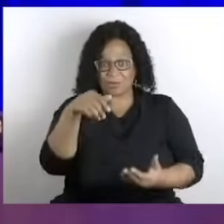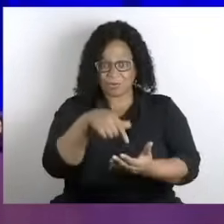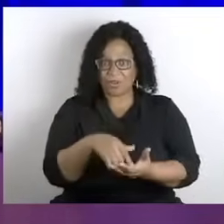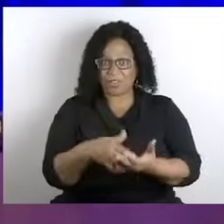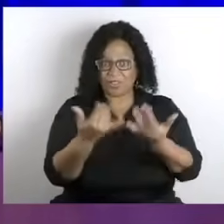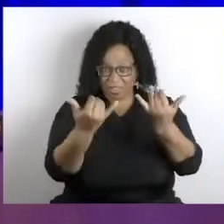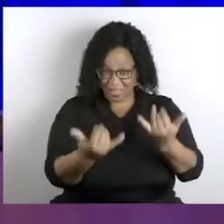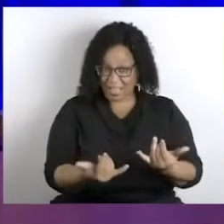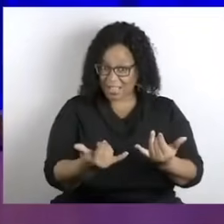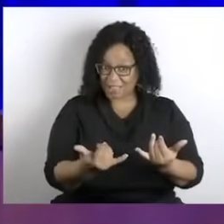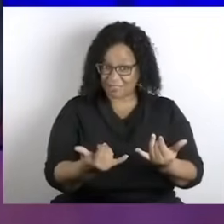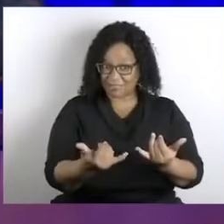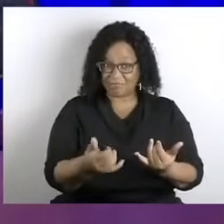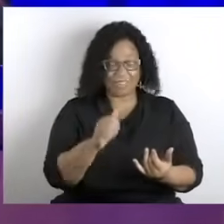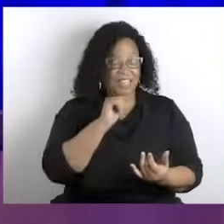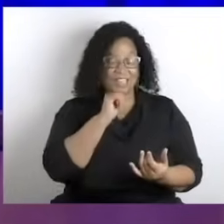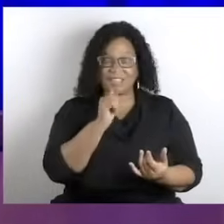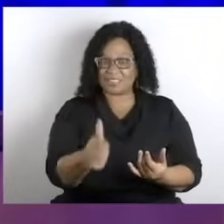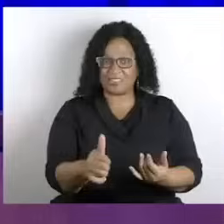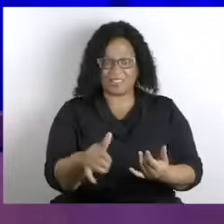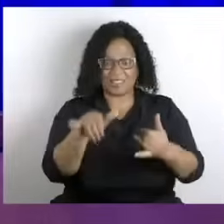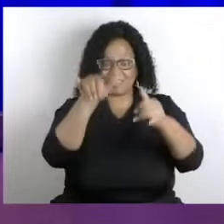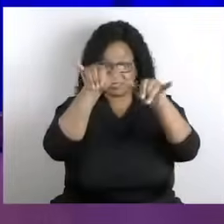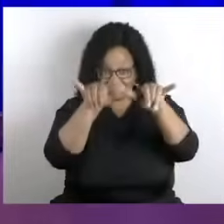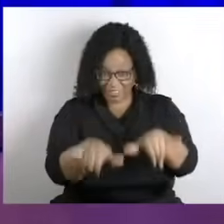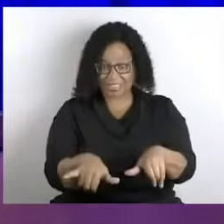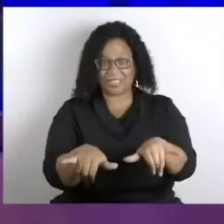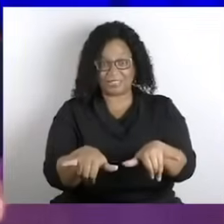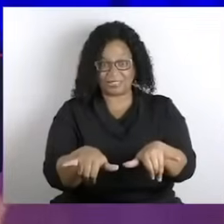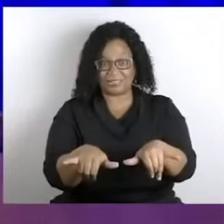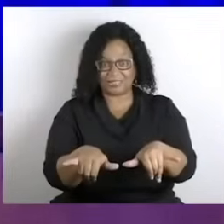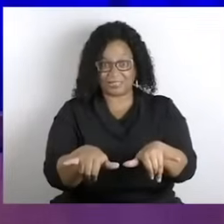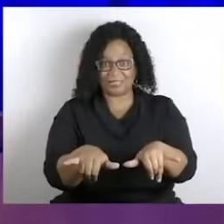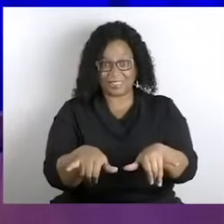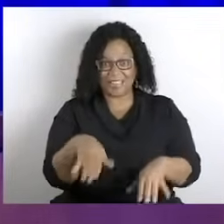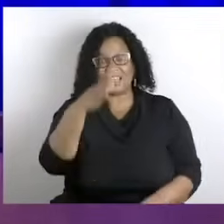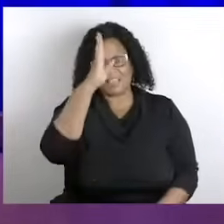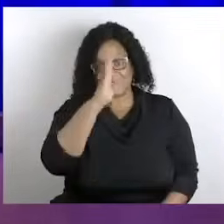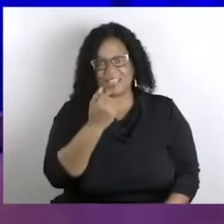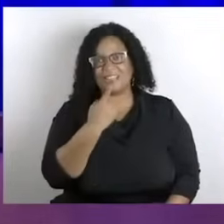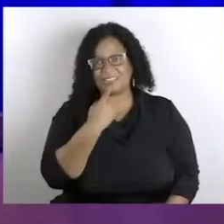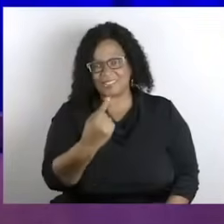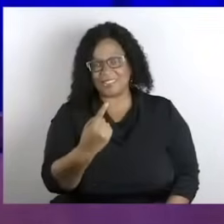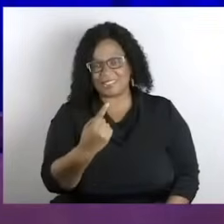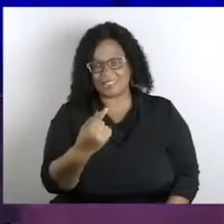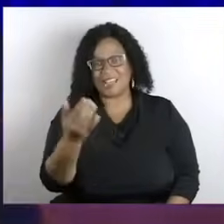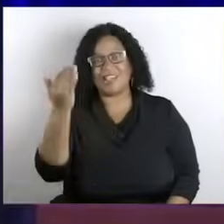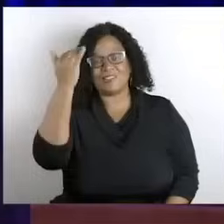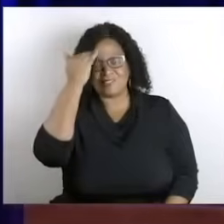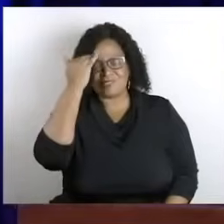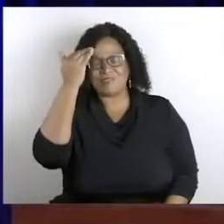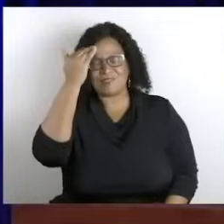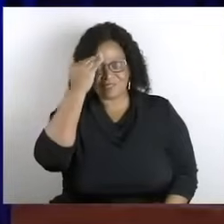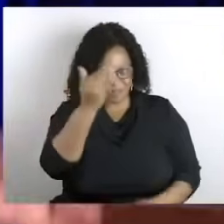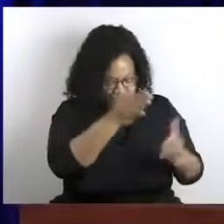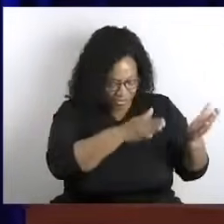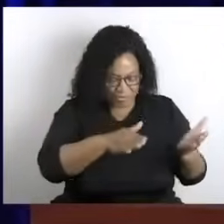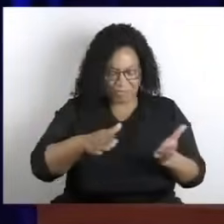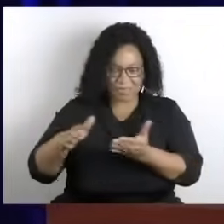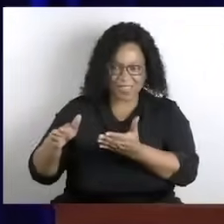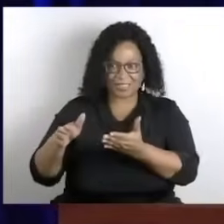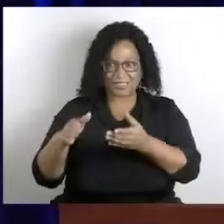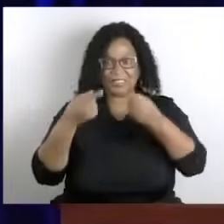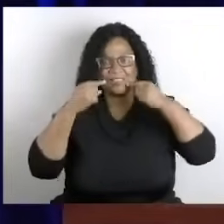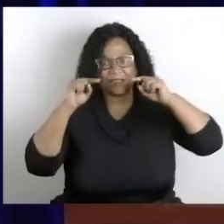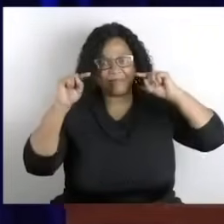way it's always gonna be. I know. The plans I have for you, declares the Lord,